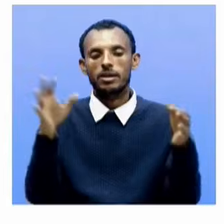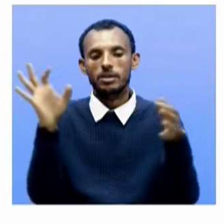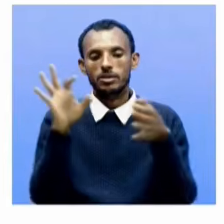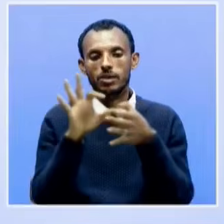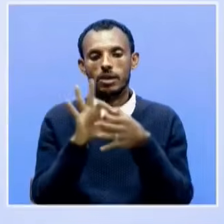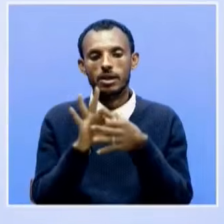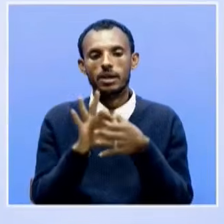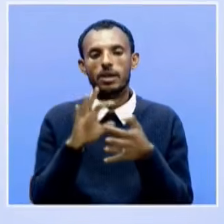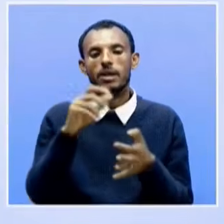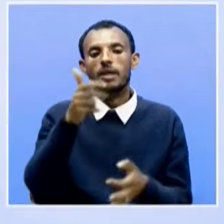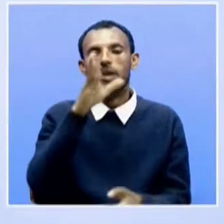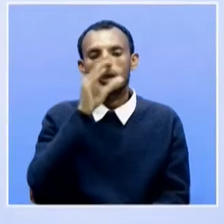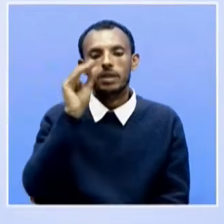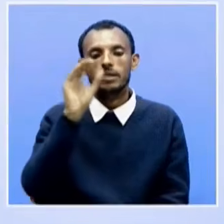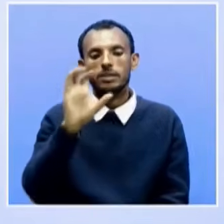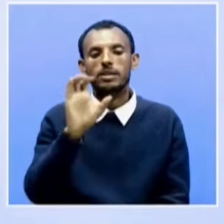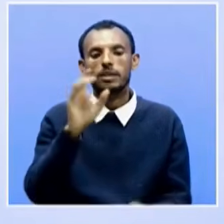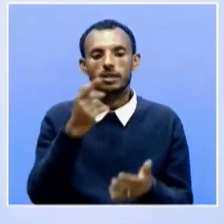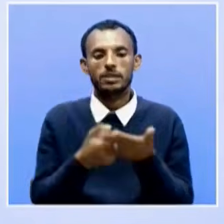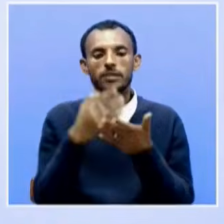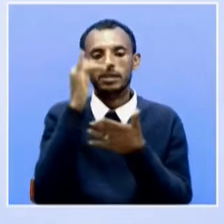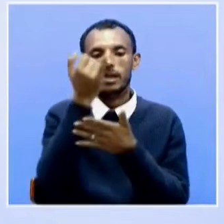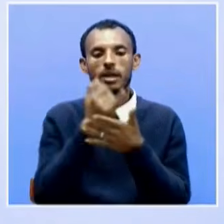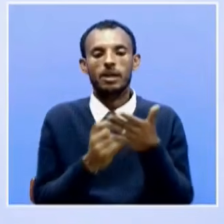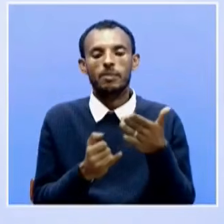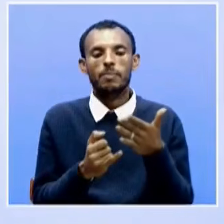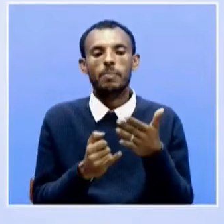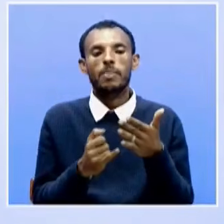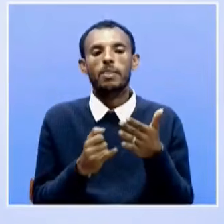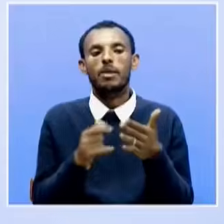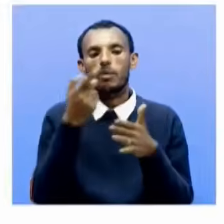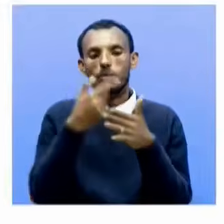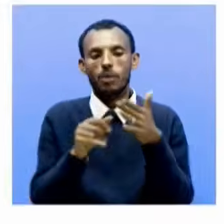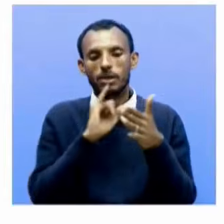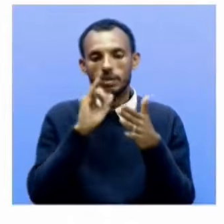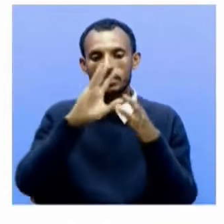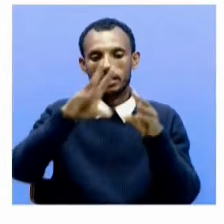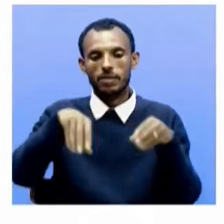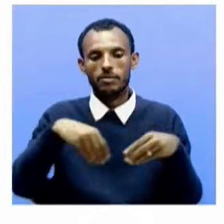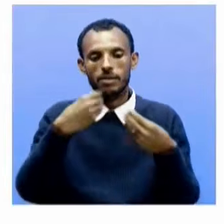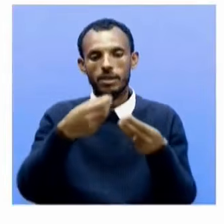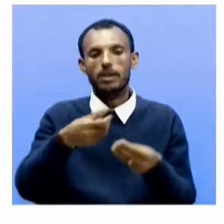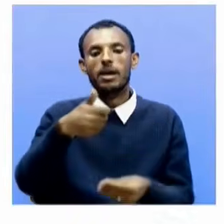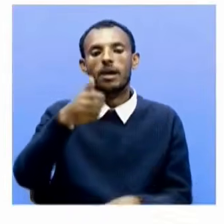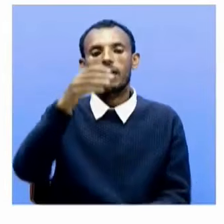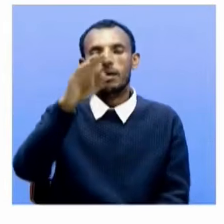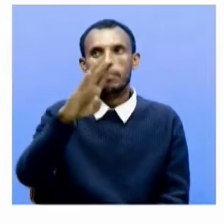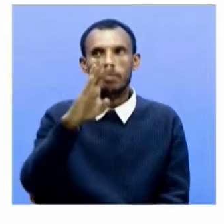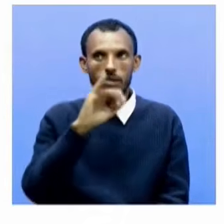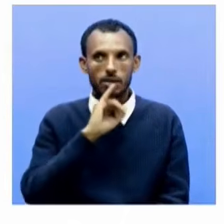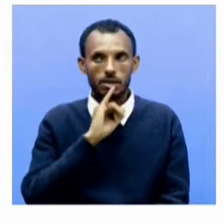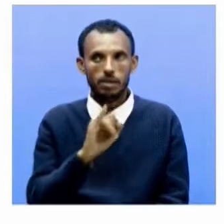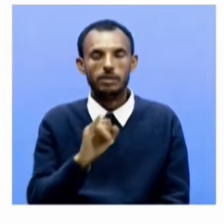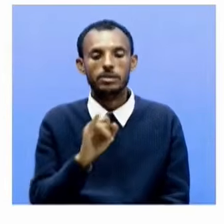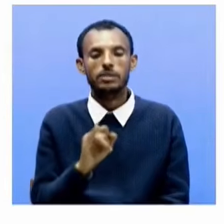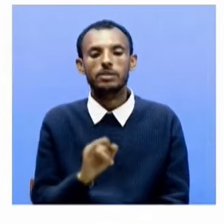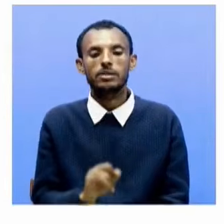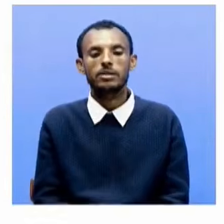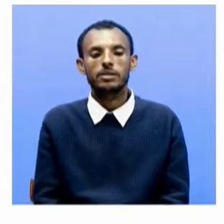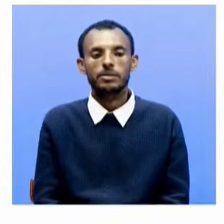and C. So in this diagram, what is given, AB is AB is